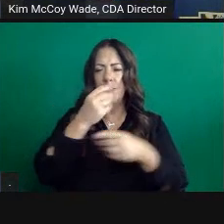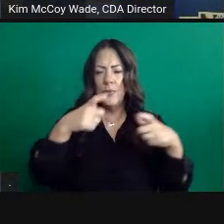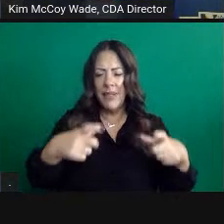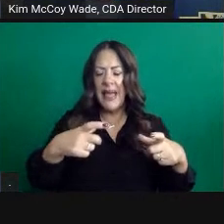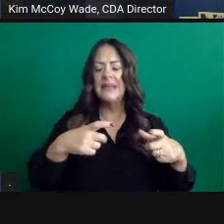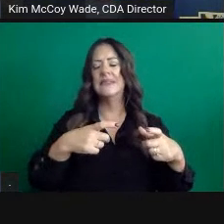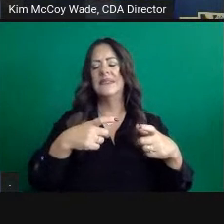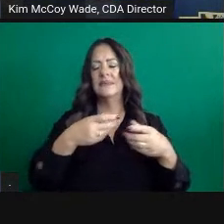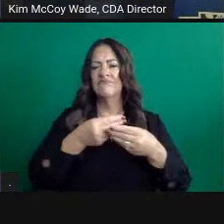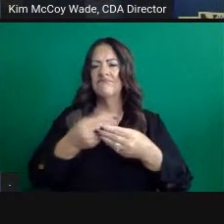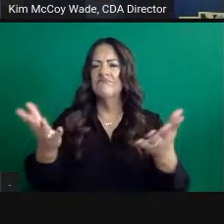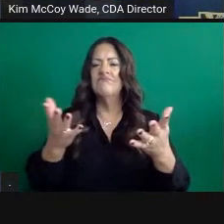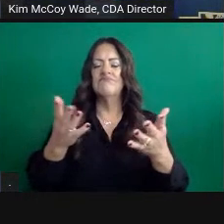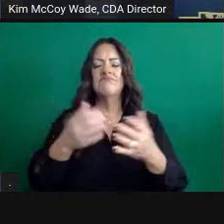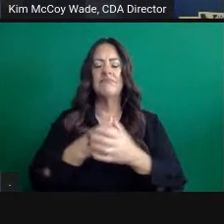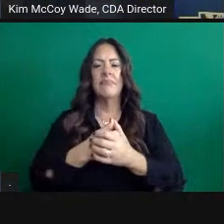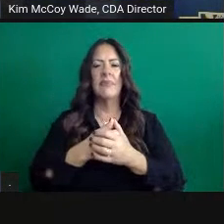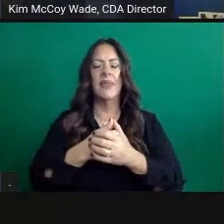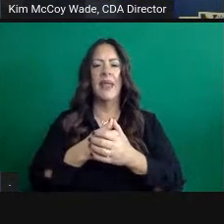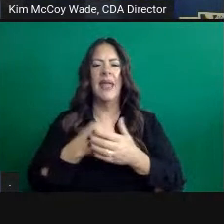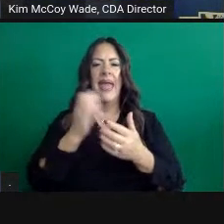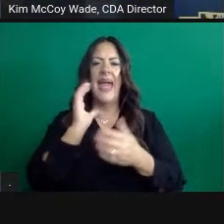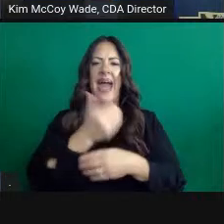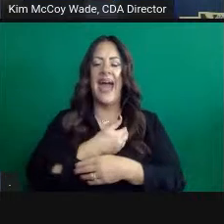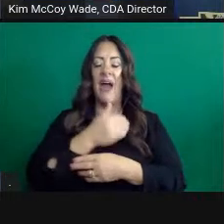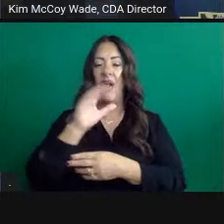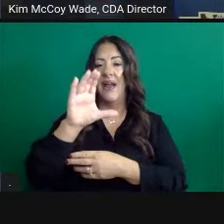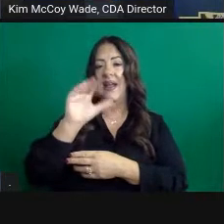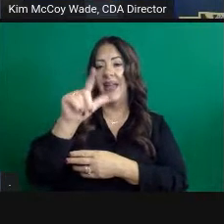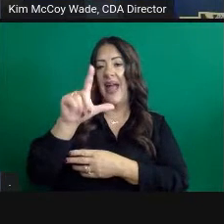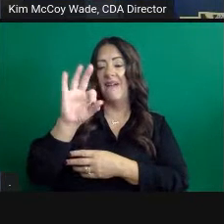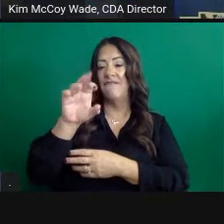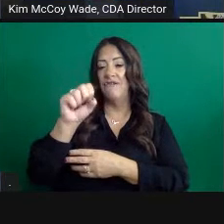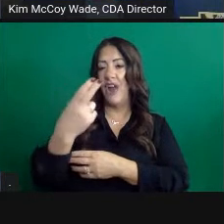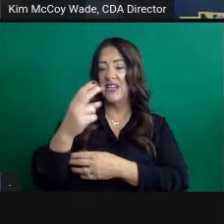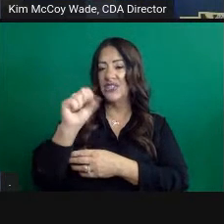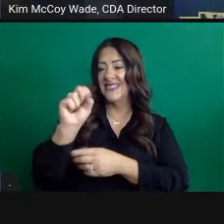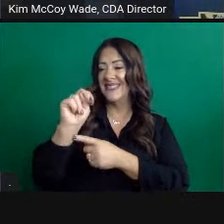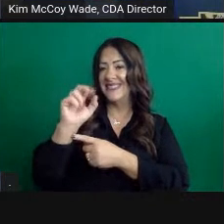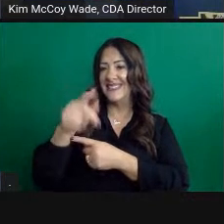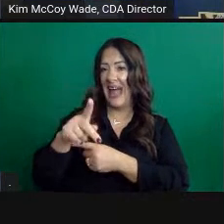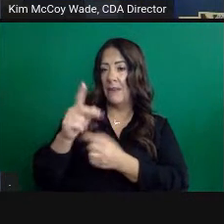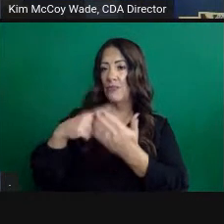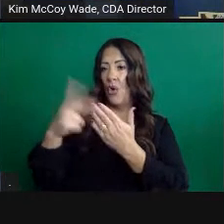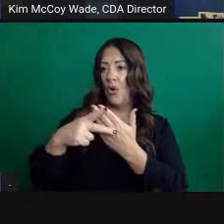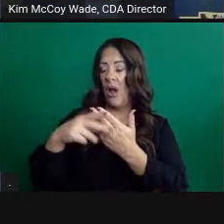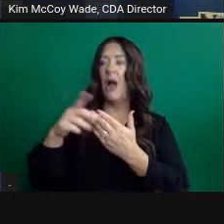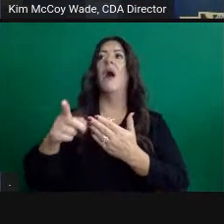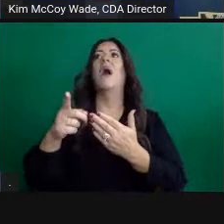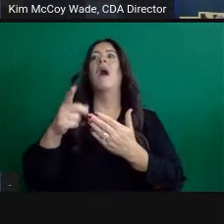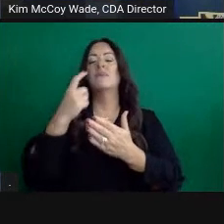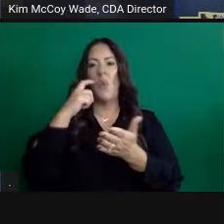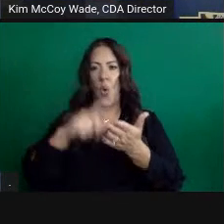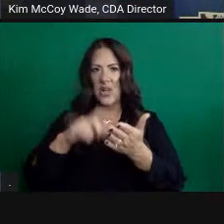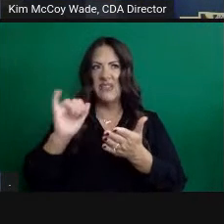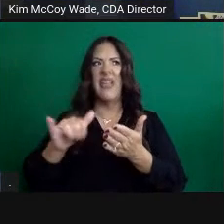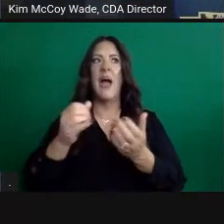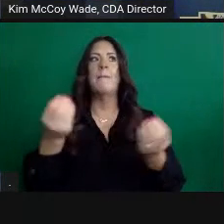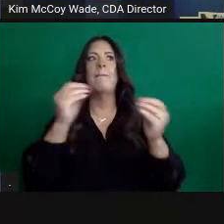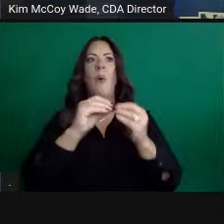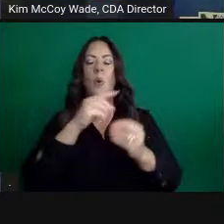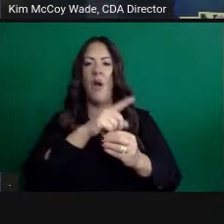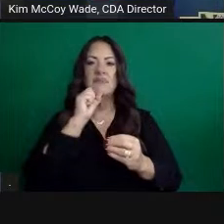than ever, and our CalFresh SNAP program is serving more older adults and people with disabilities than ever